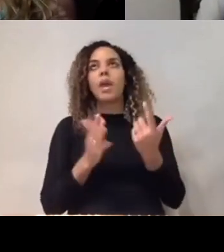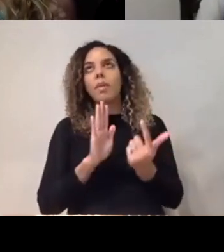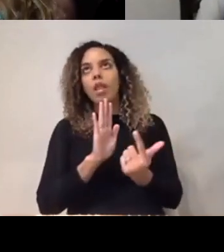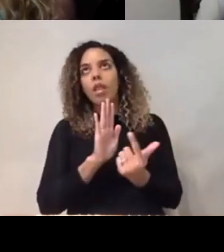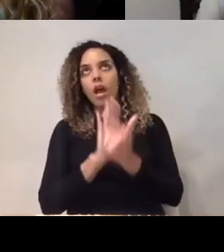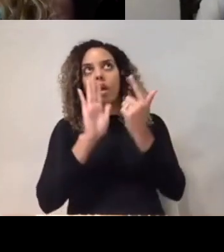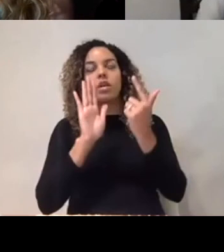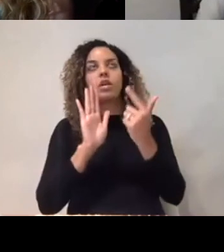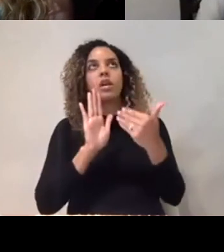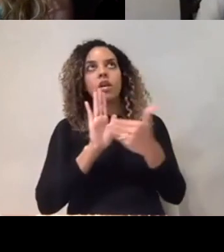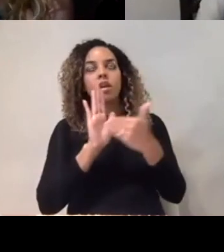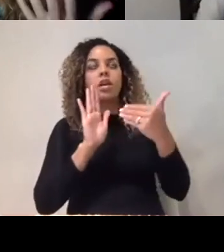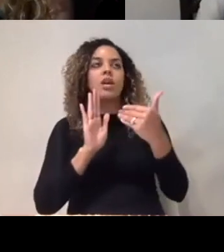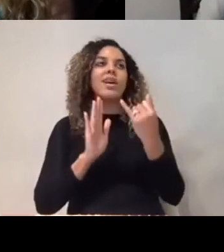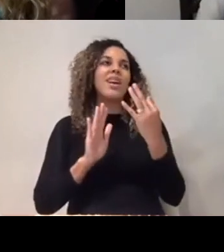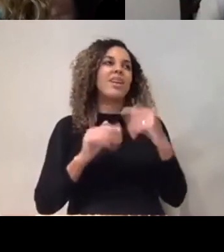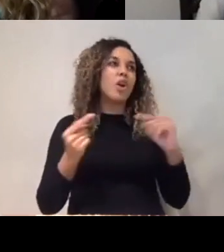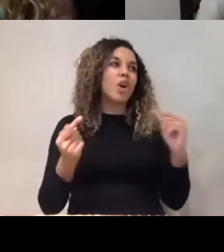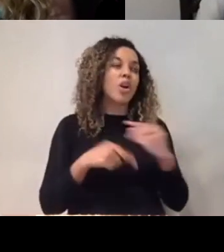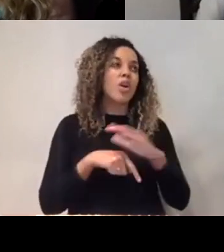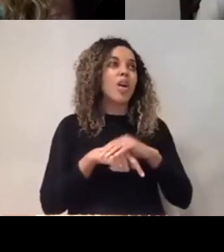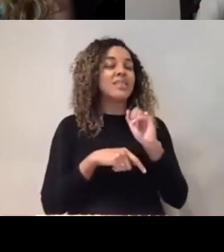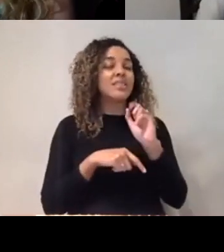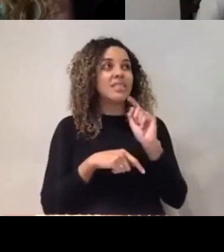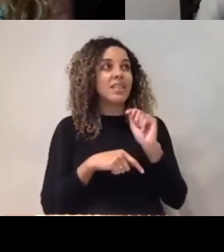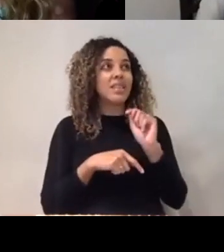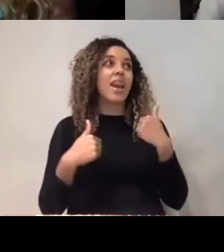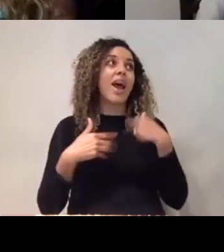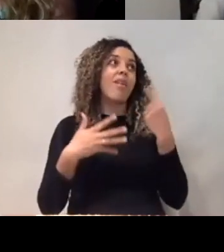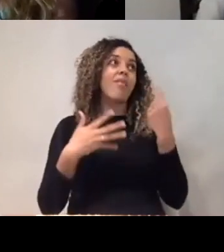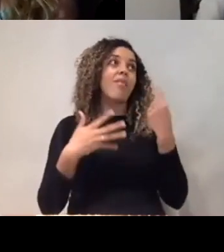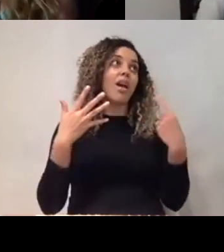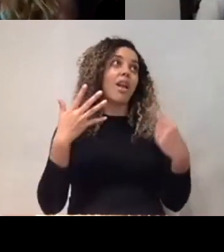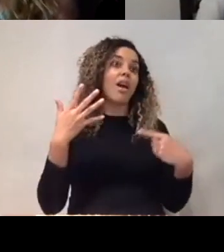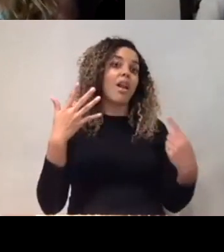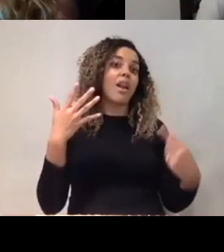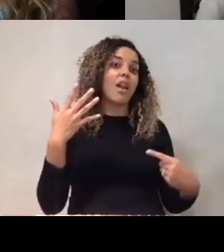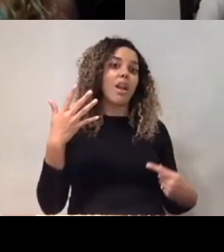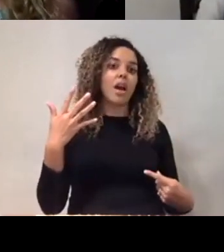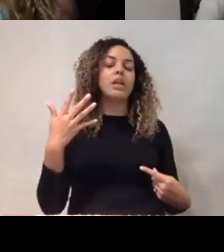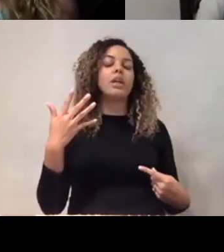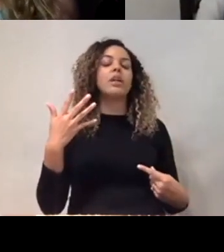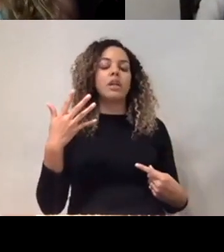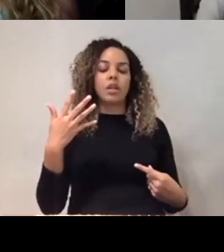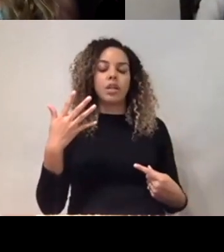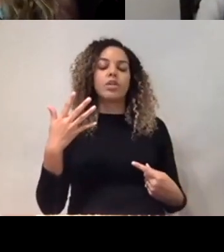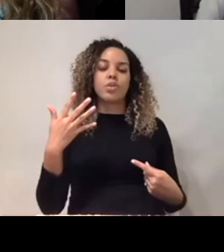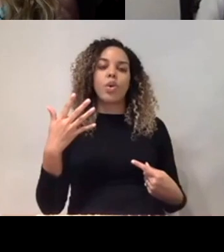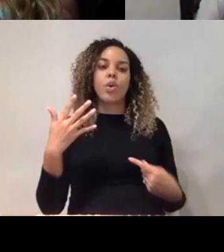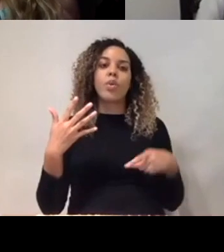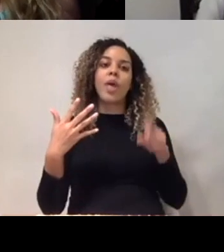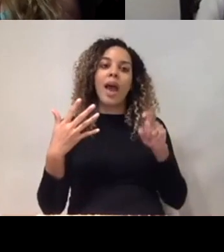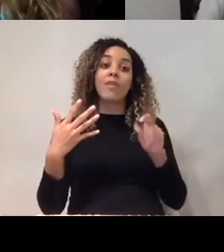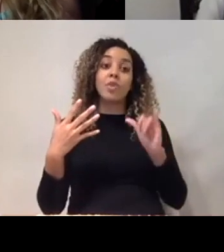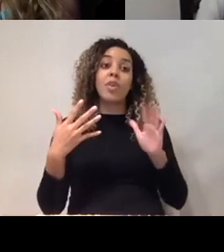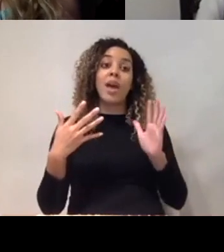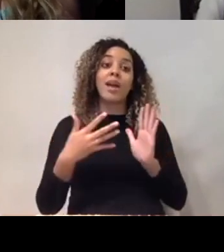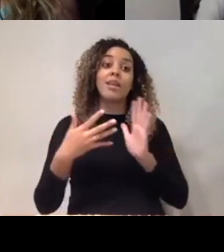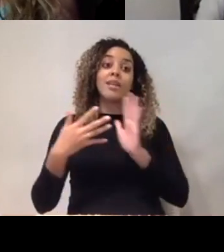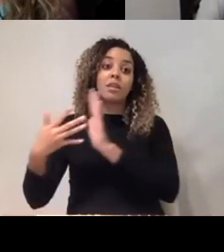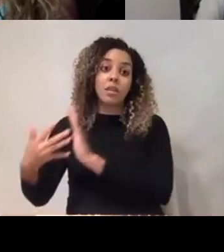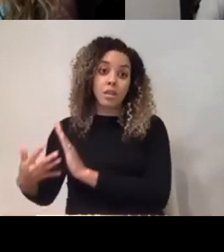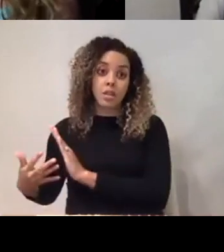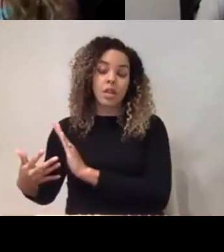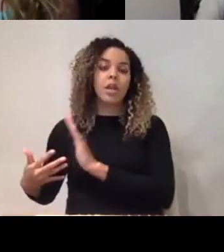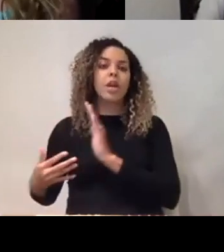disability gets hurt on set, there's just so many things to think about, but they just have to put that aside. They have to realize that we are part of the